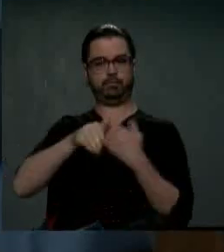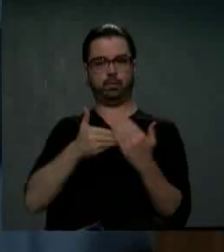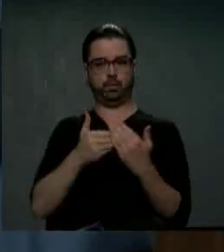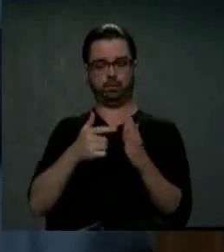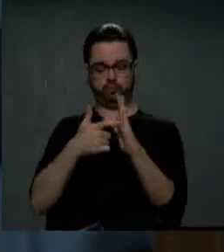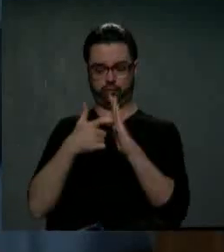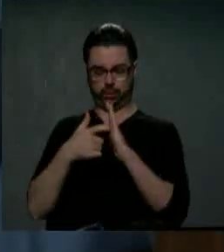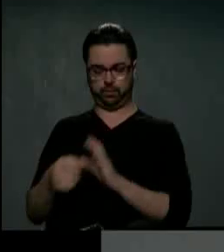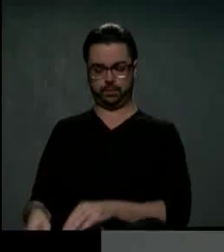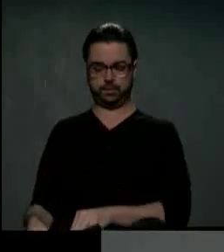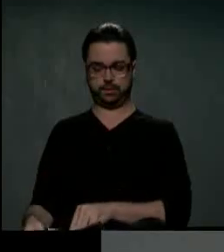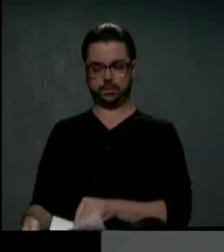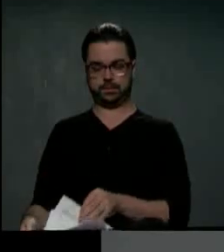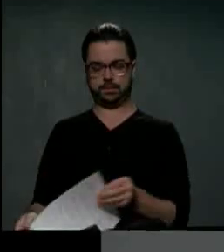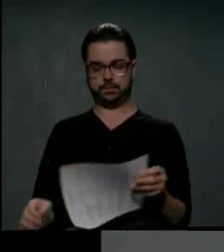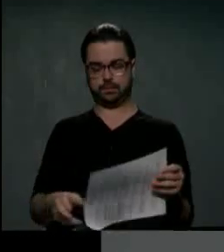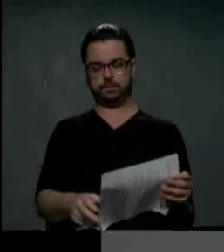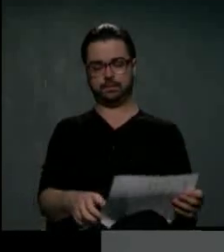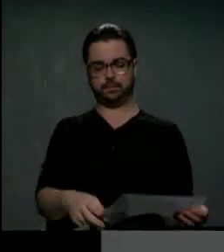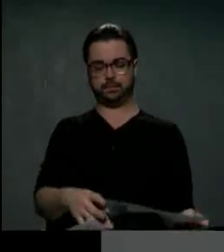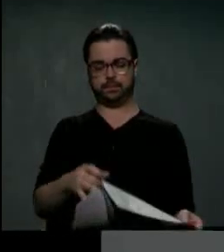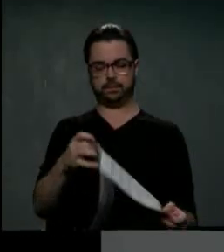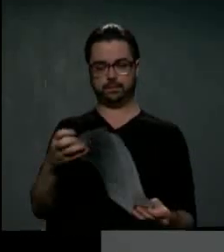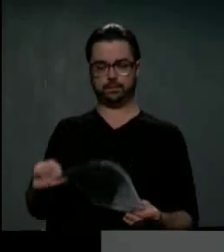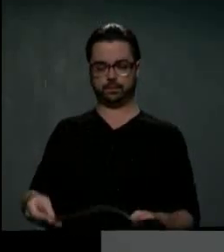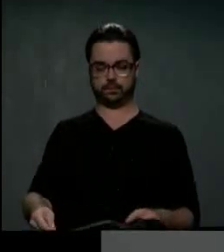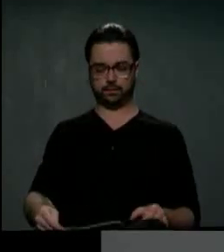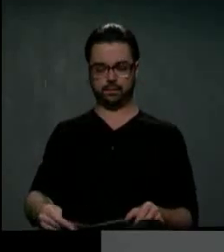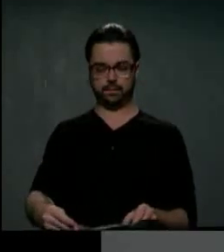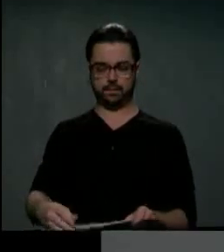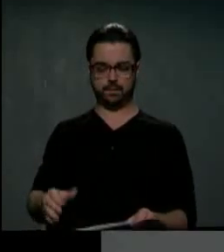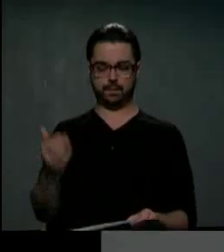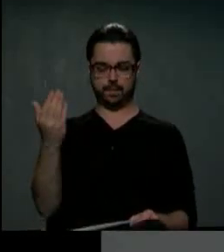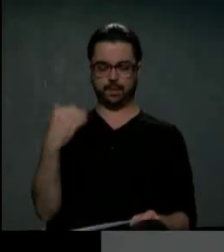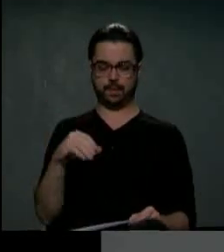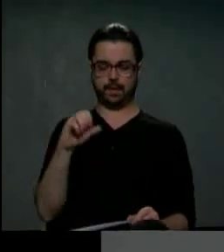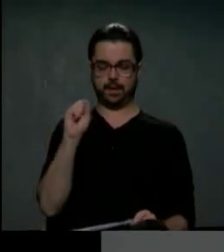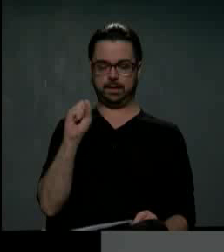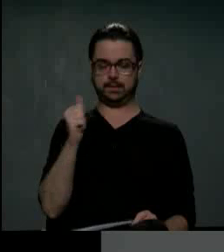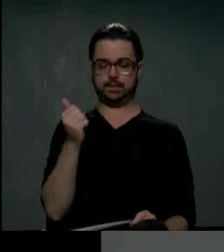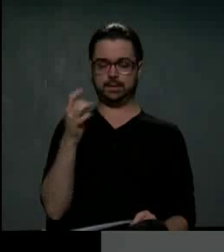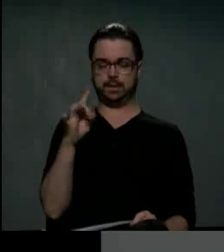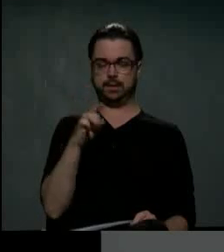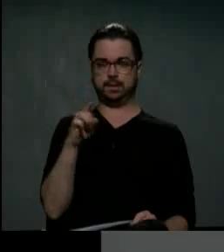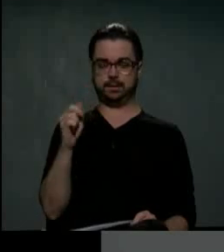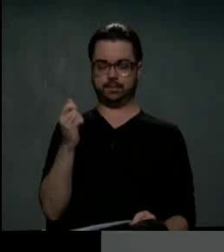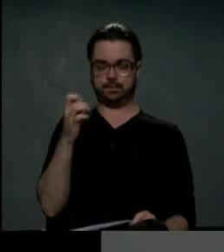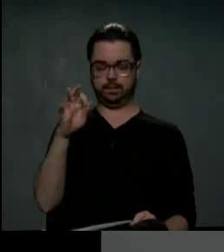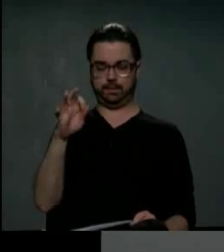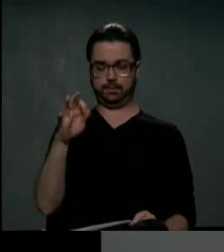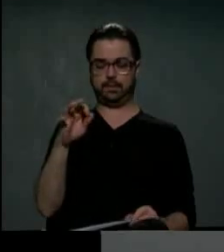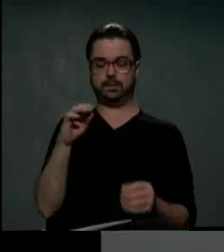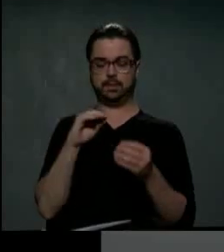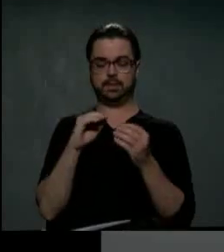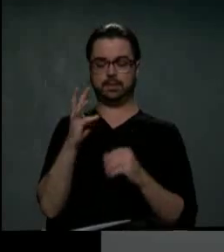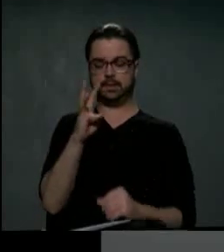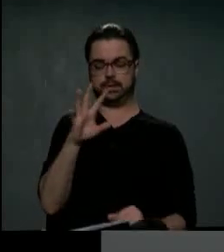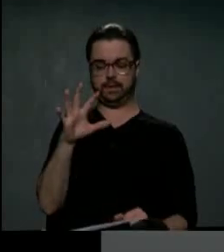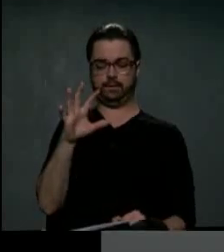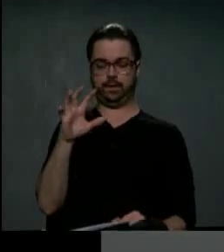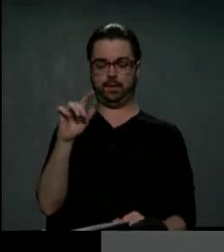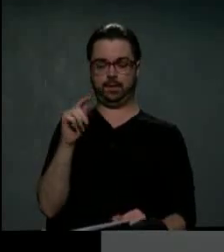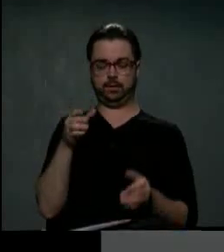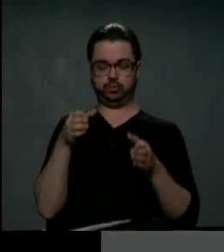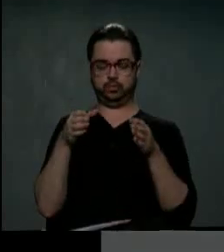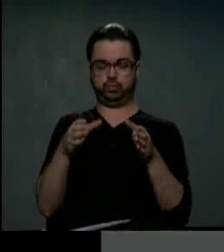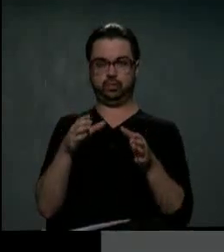65th Street Center Subdivision Site Plan Review, located at 5303 West 65th Street. The applicant has not provided